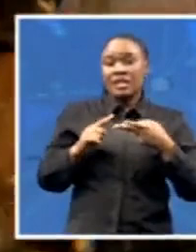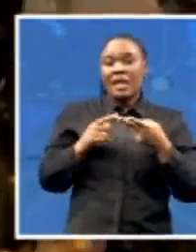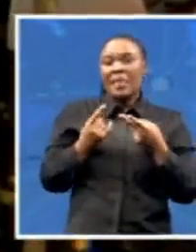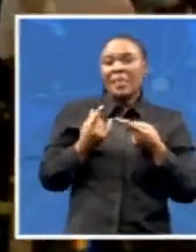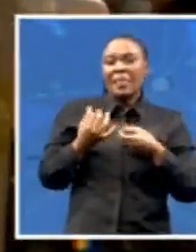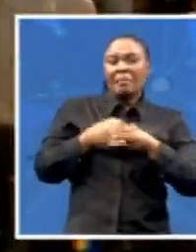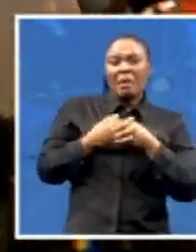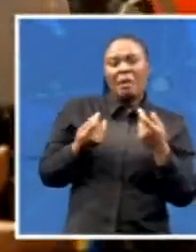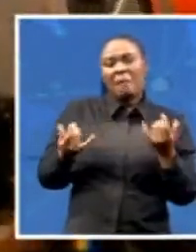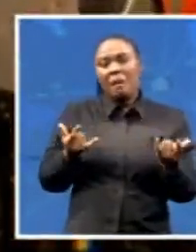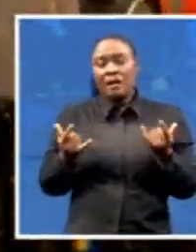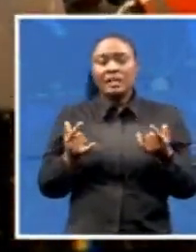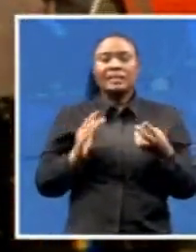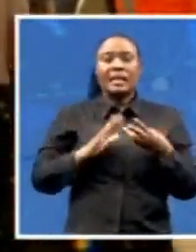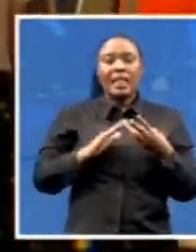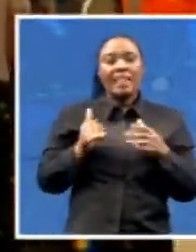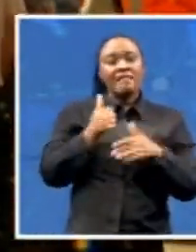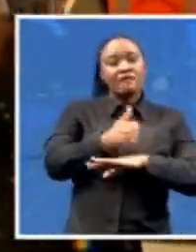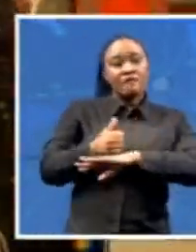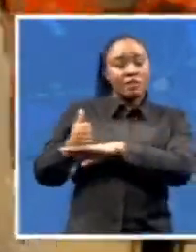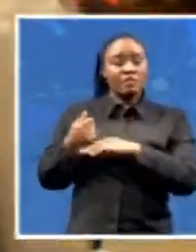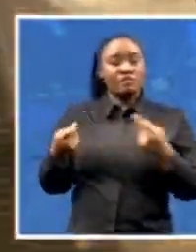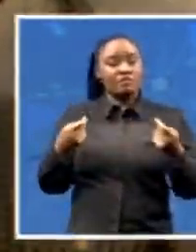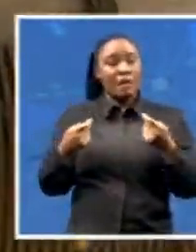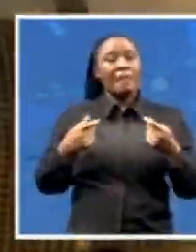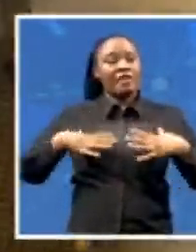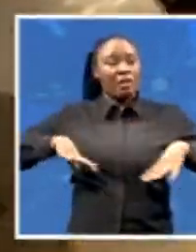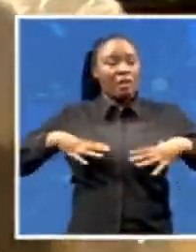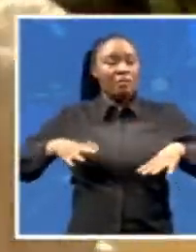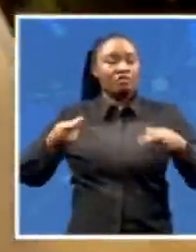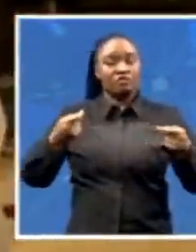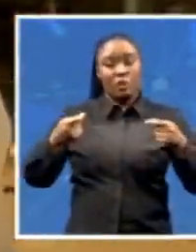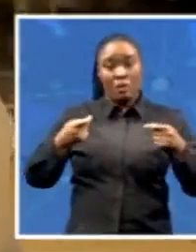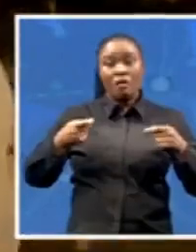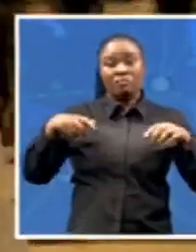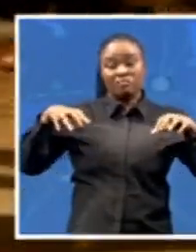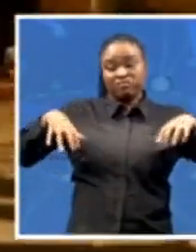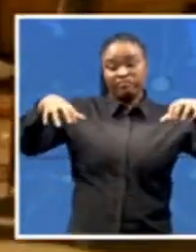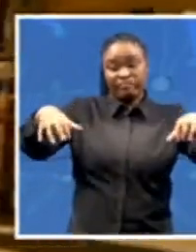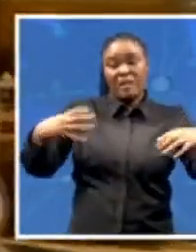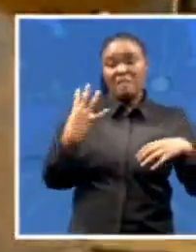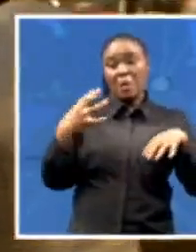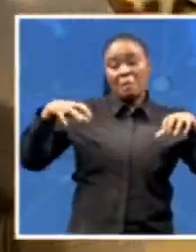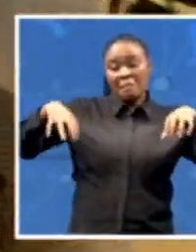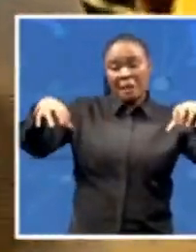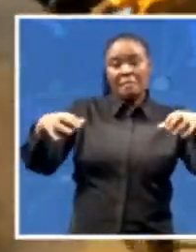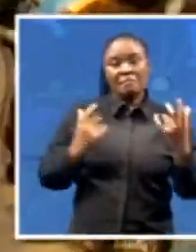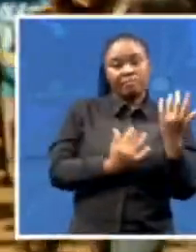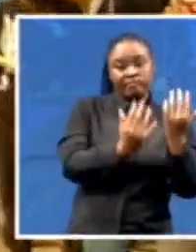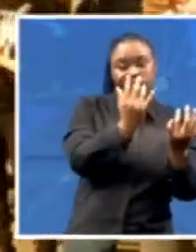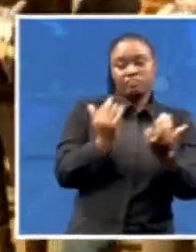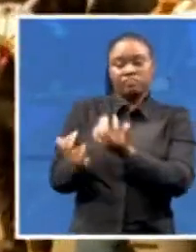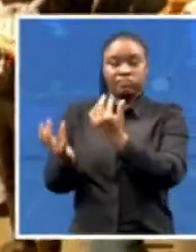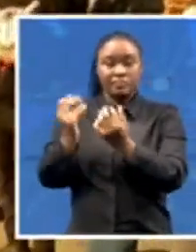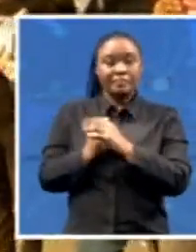stores, and the last one is a clothing store. So we're still out here, studio. We'll keep you updated, of course, and the SABC